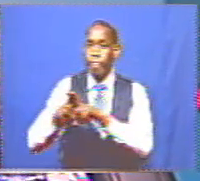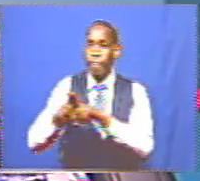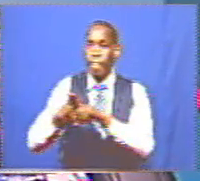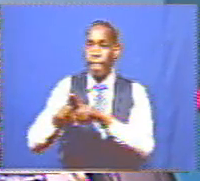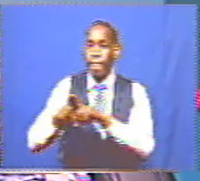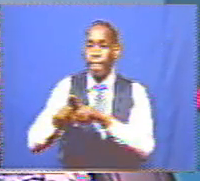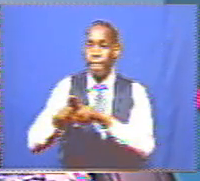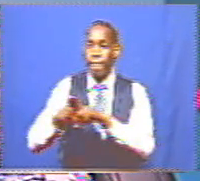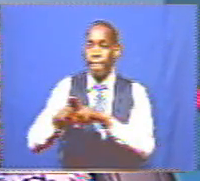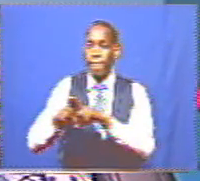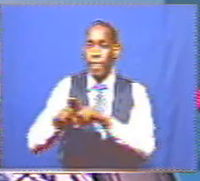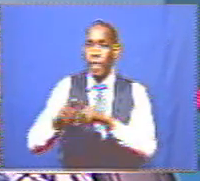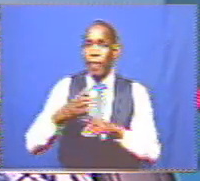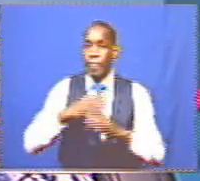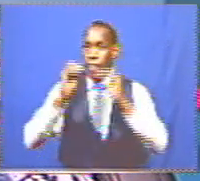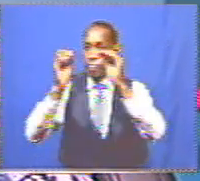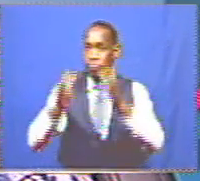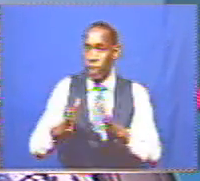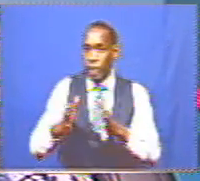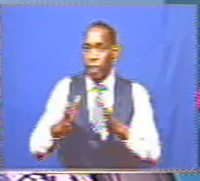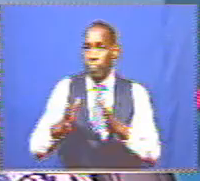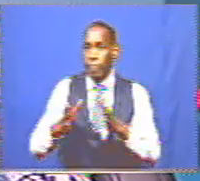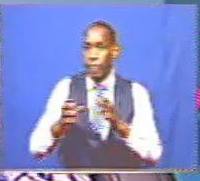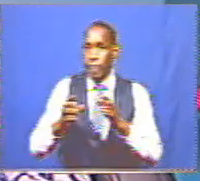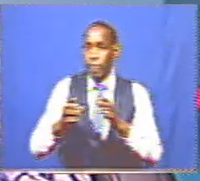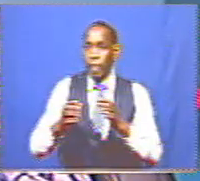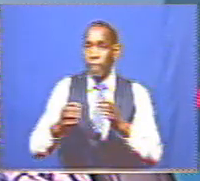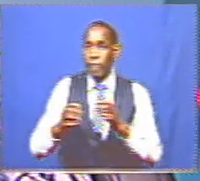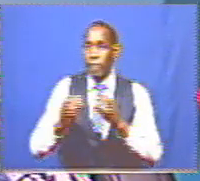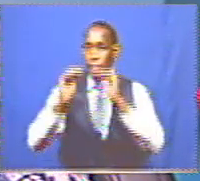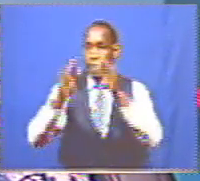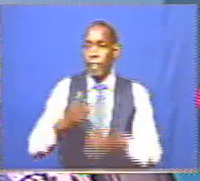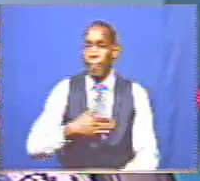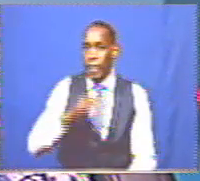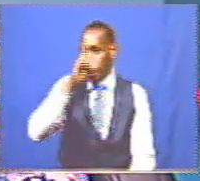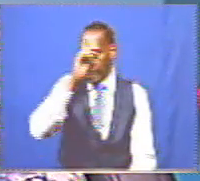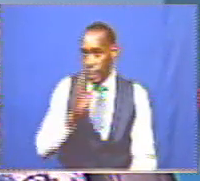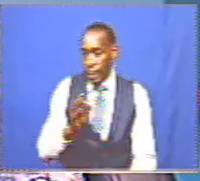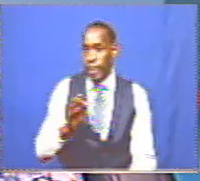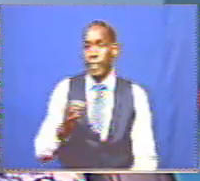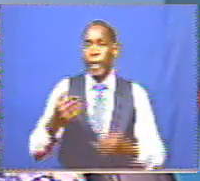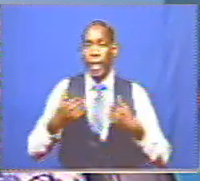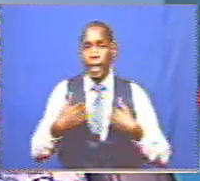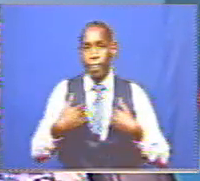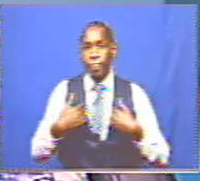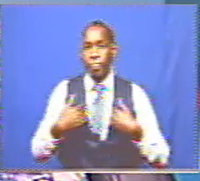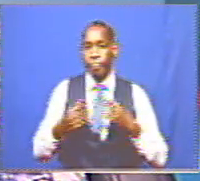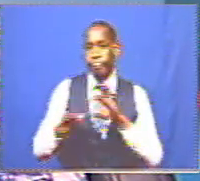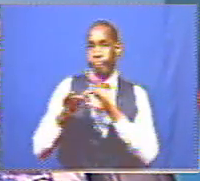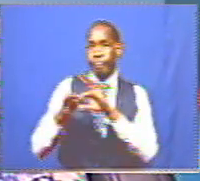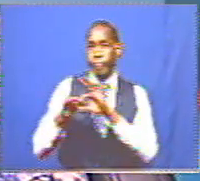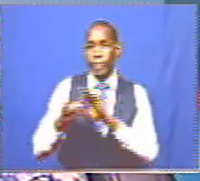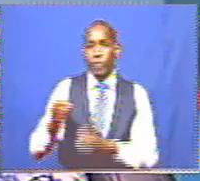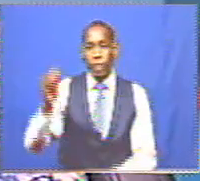of a teacher who was very strict. I tend to have fallen into that area of